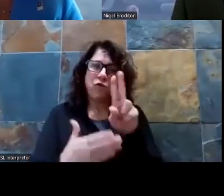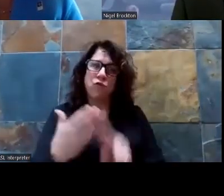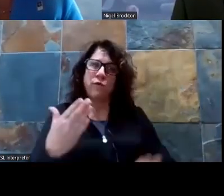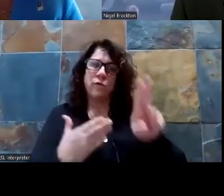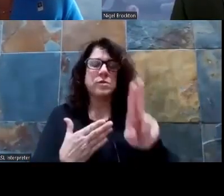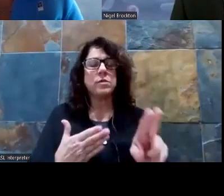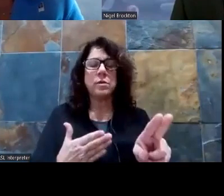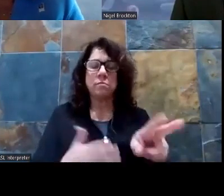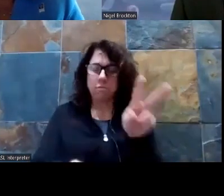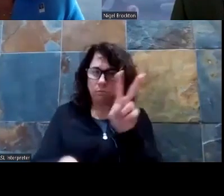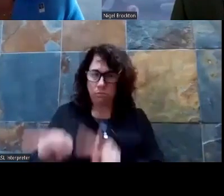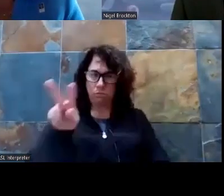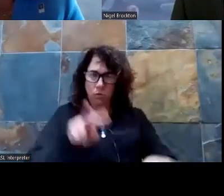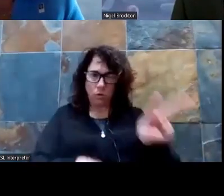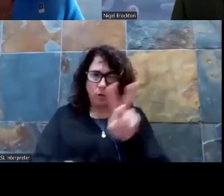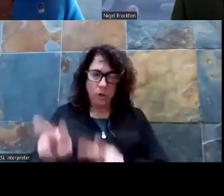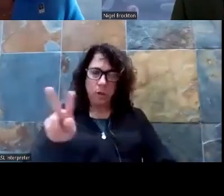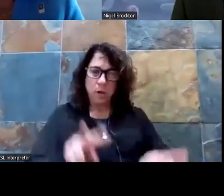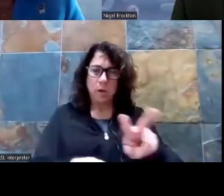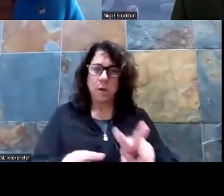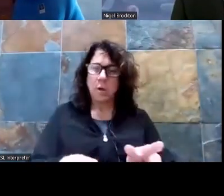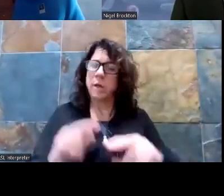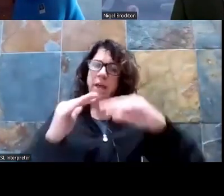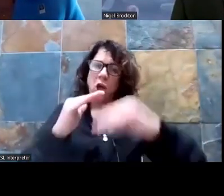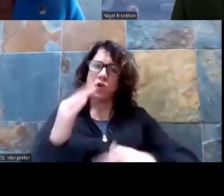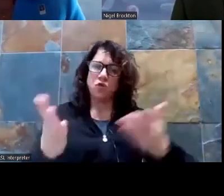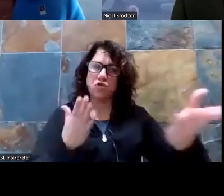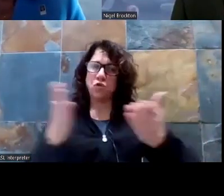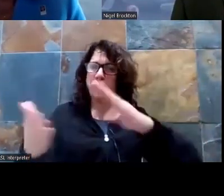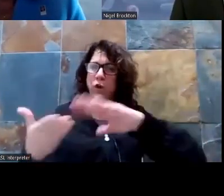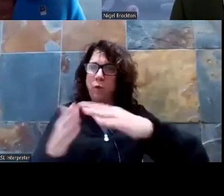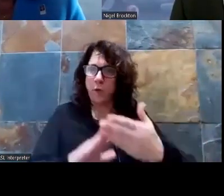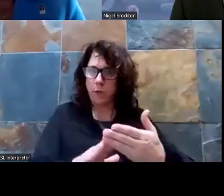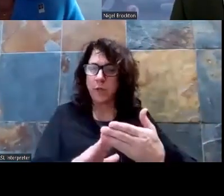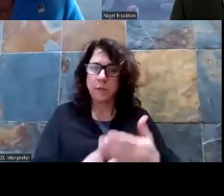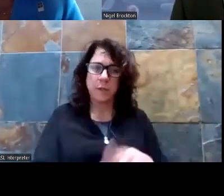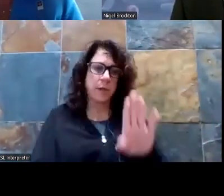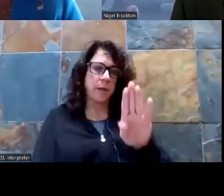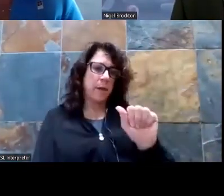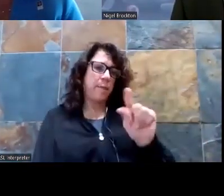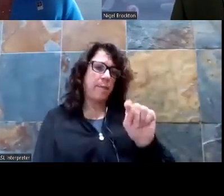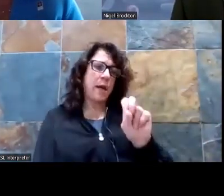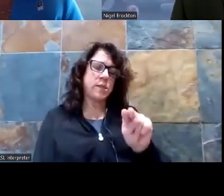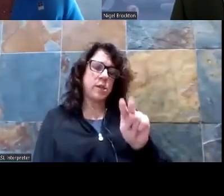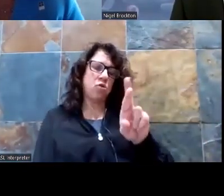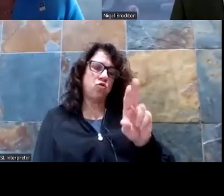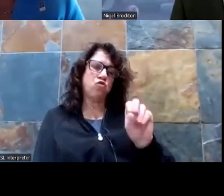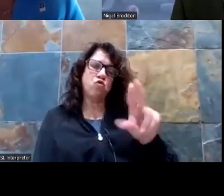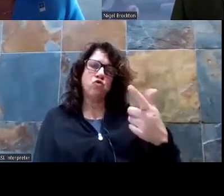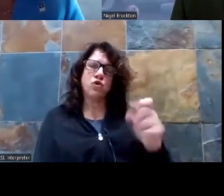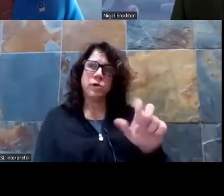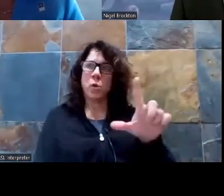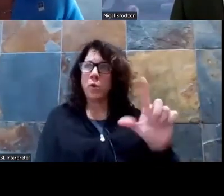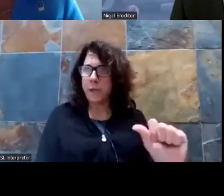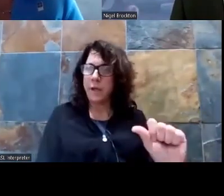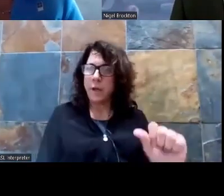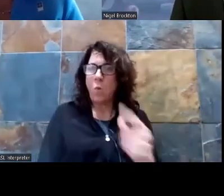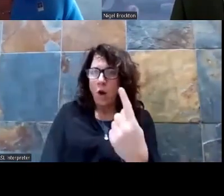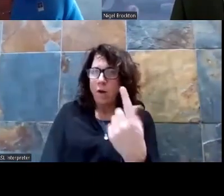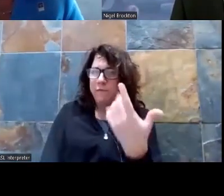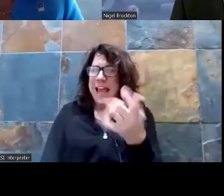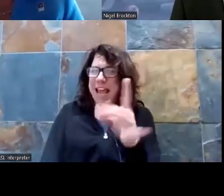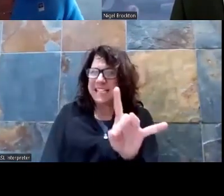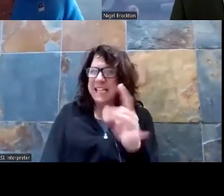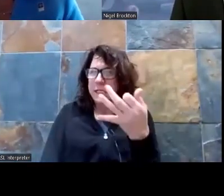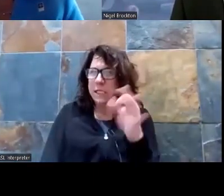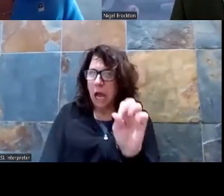is located in the heart of underserved communities in Baton Rouge, Louisiana. So that's just one of the 1890. As I